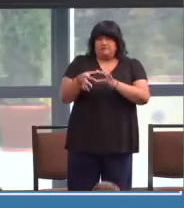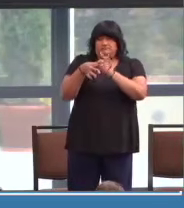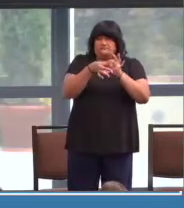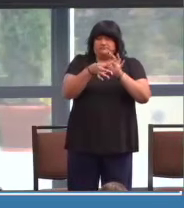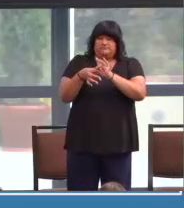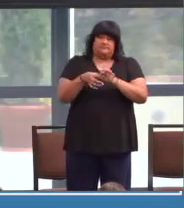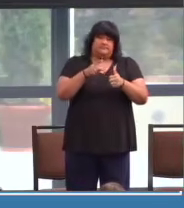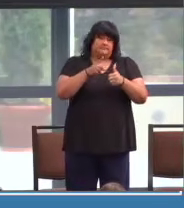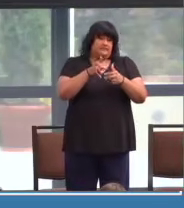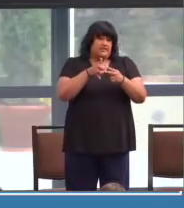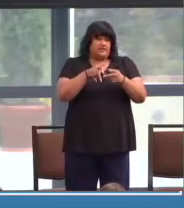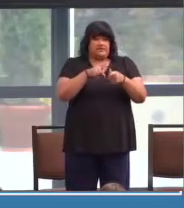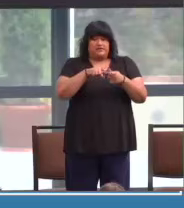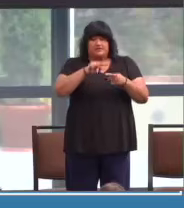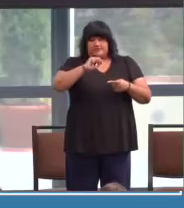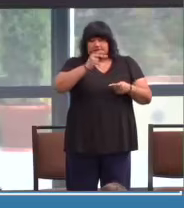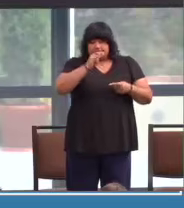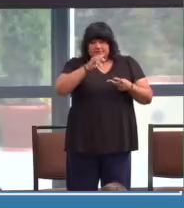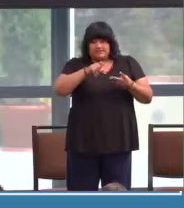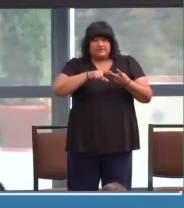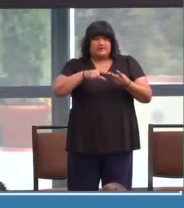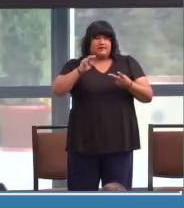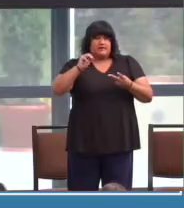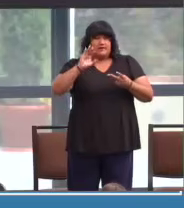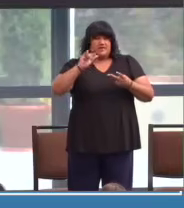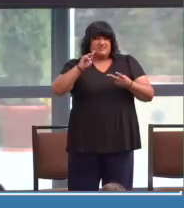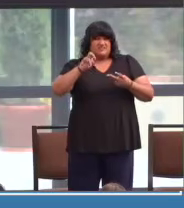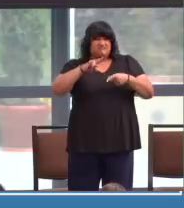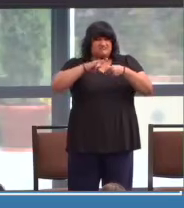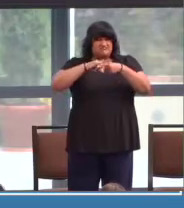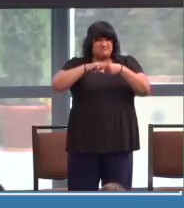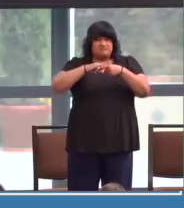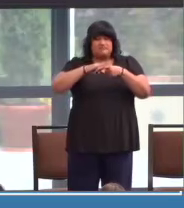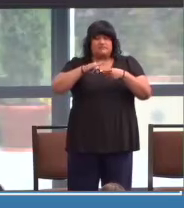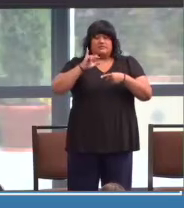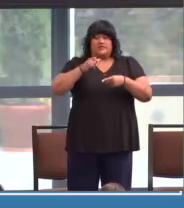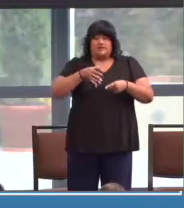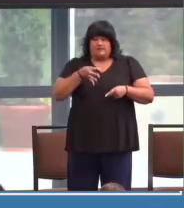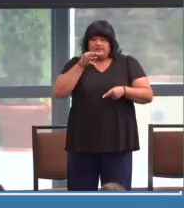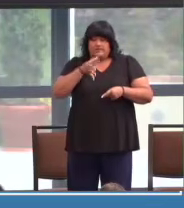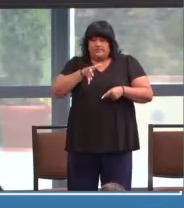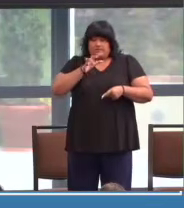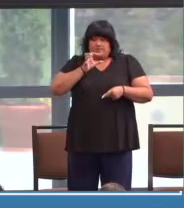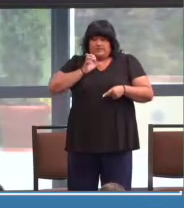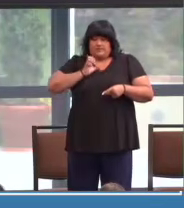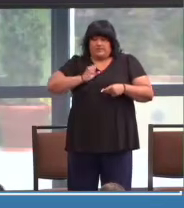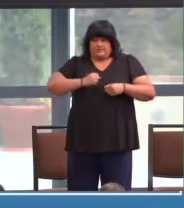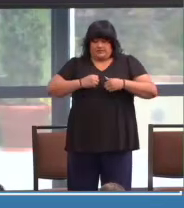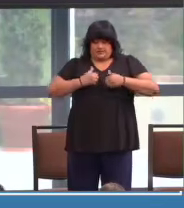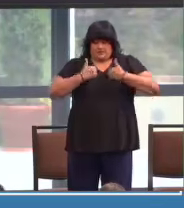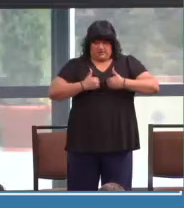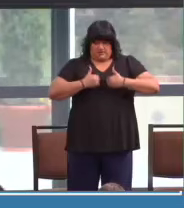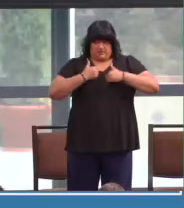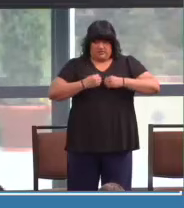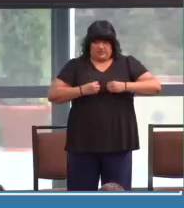nicotine product, they end up with, you're introducing like a toxic substance to the lungs. So that's the whole point of smoking, is that you're introducing